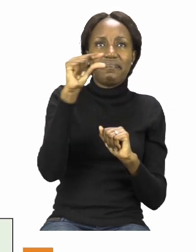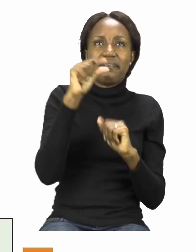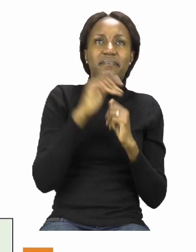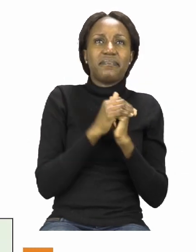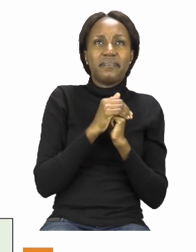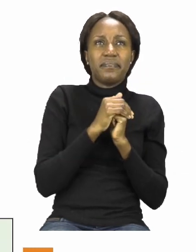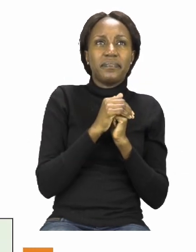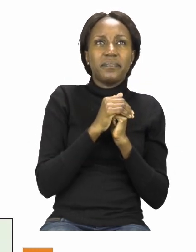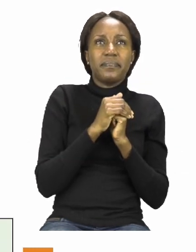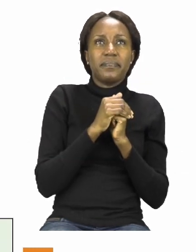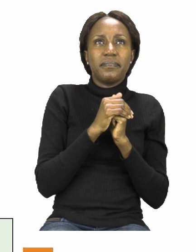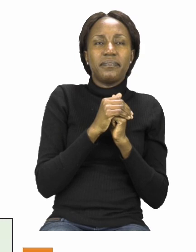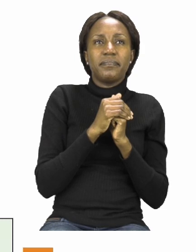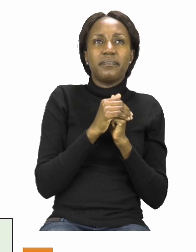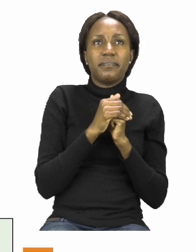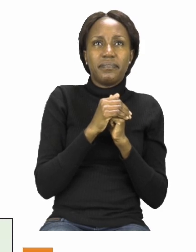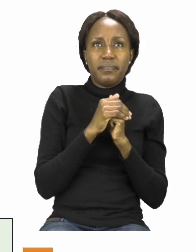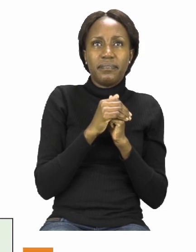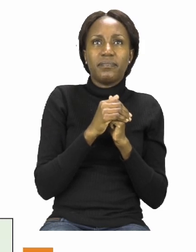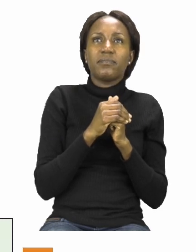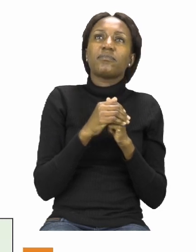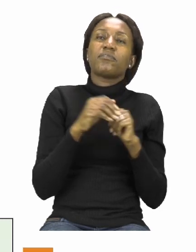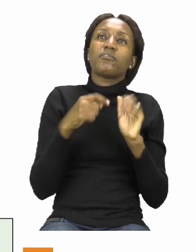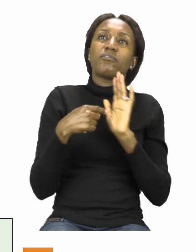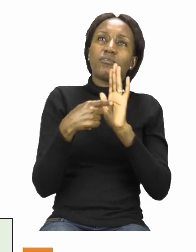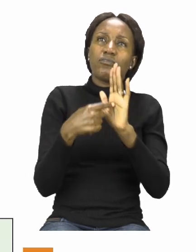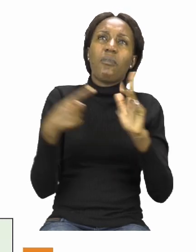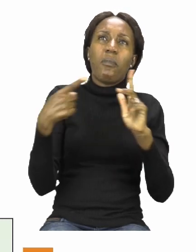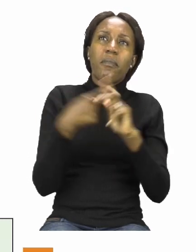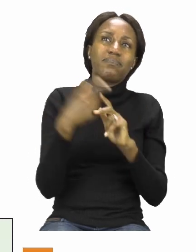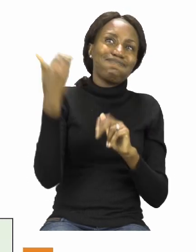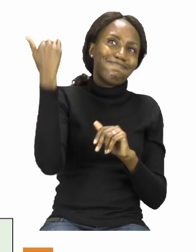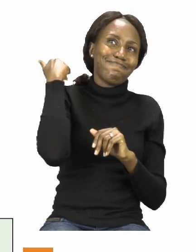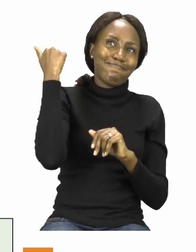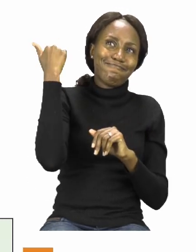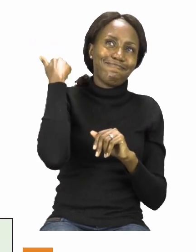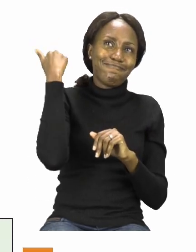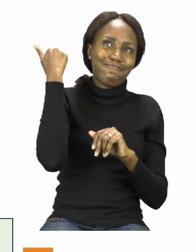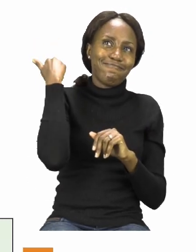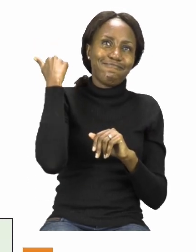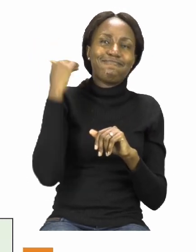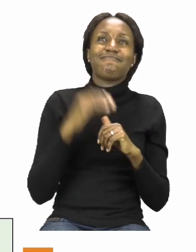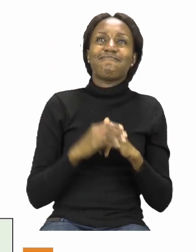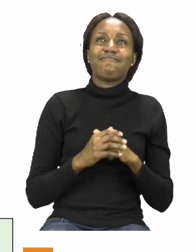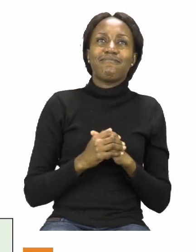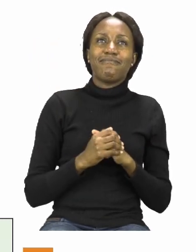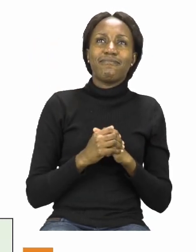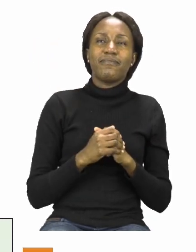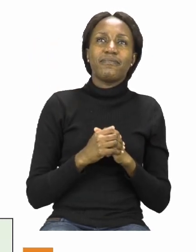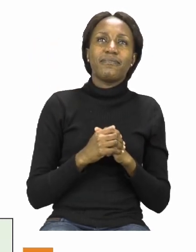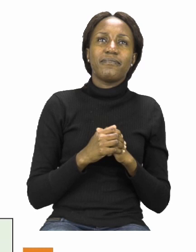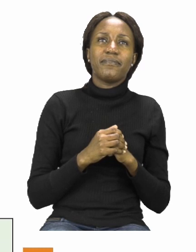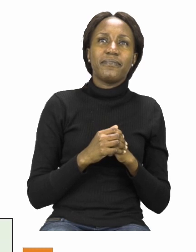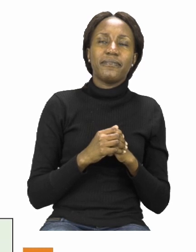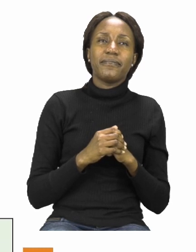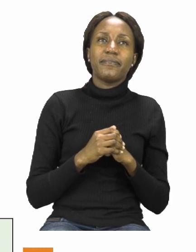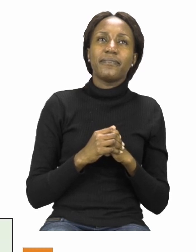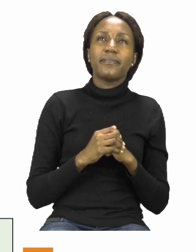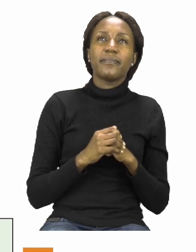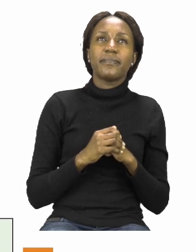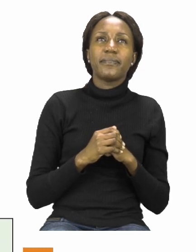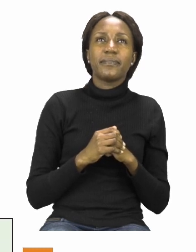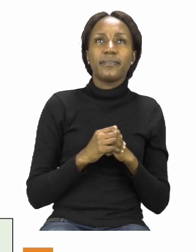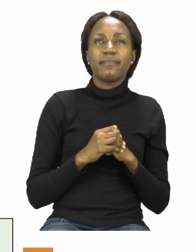are going to be words done in the past tense. That means the action has already been done. It